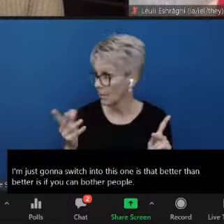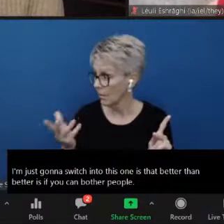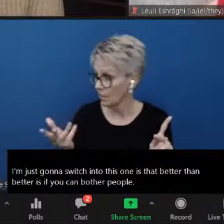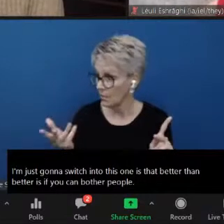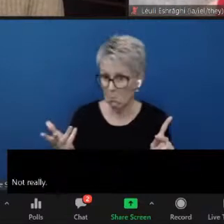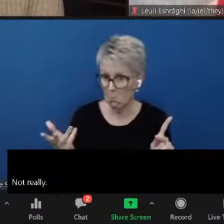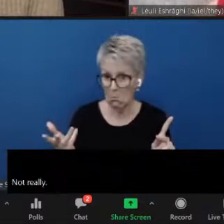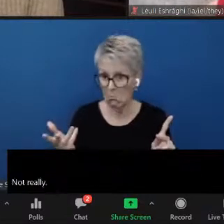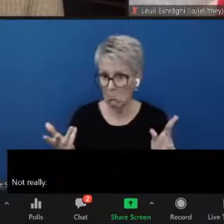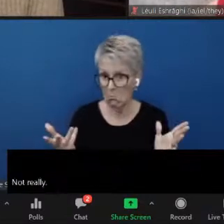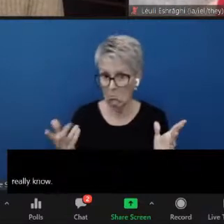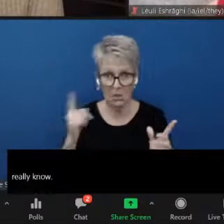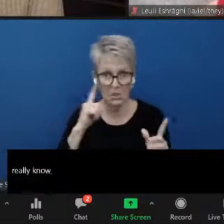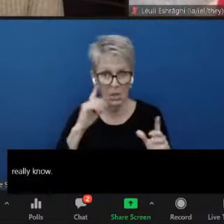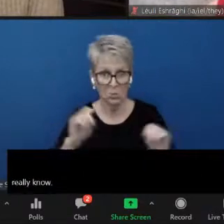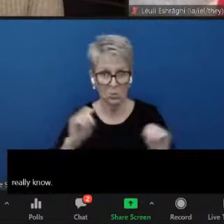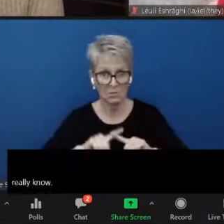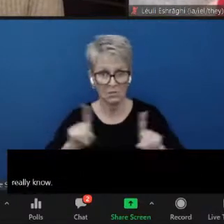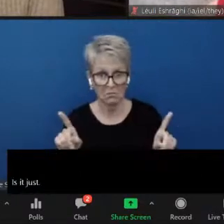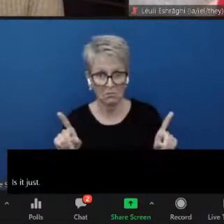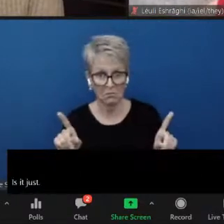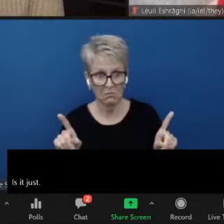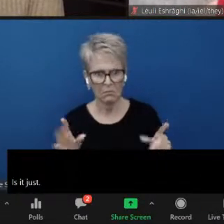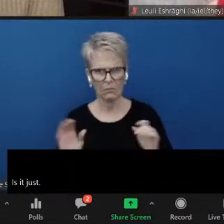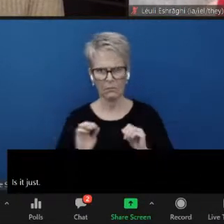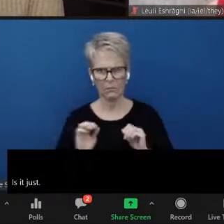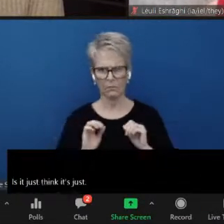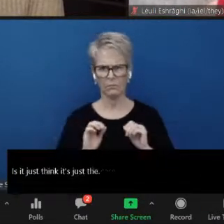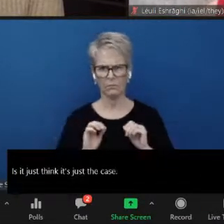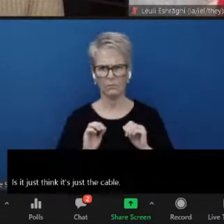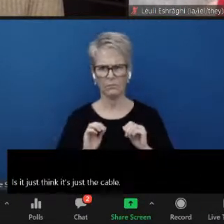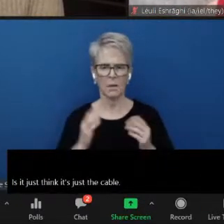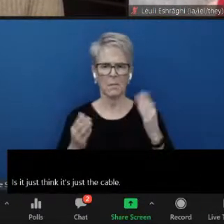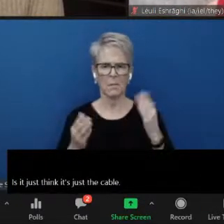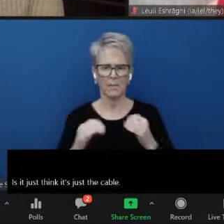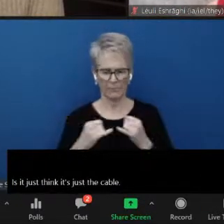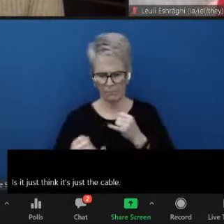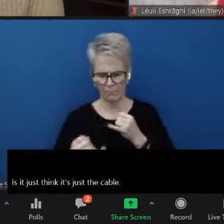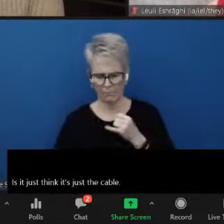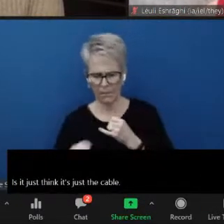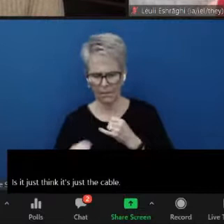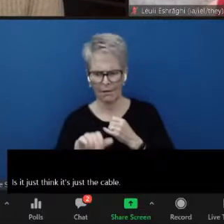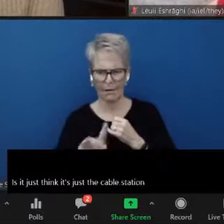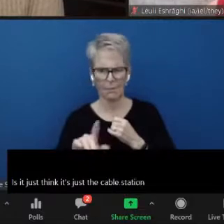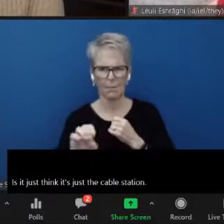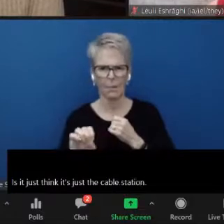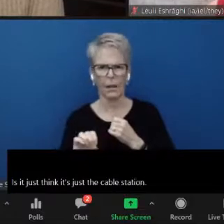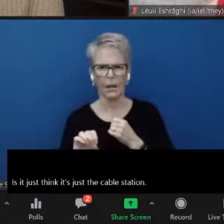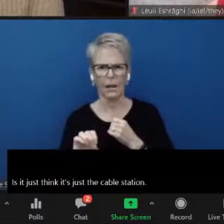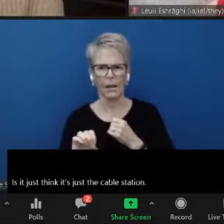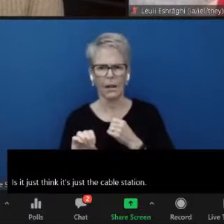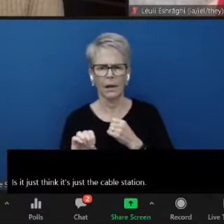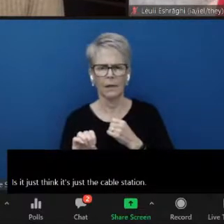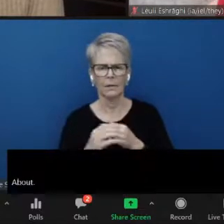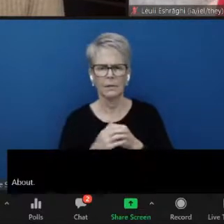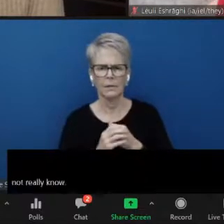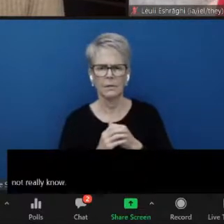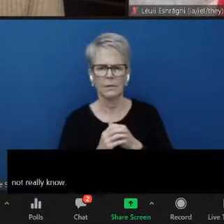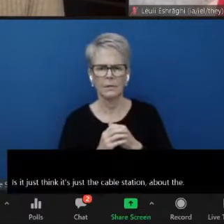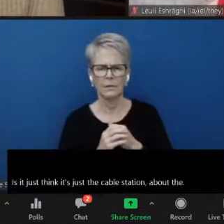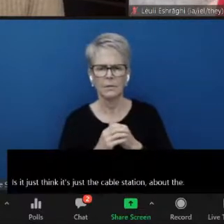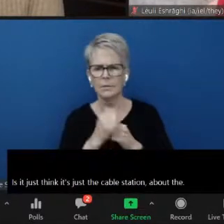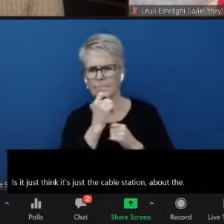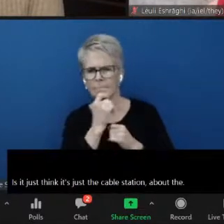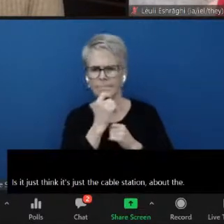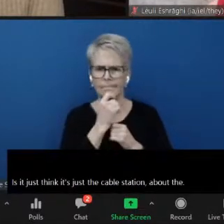Not really? No? Is it just? I think it's just the cable running against okay. things here. How about we? Yeah.